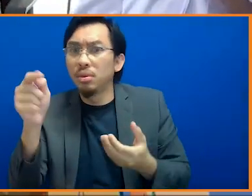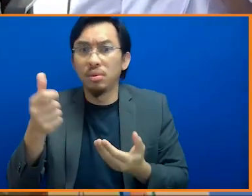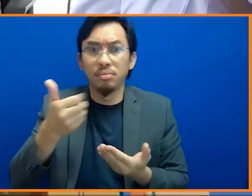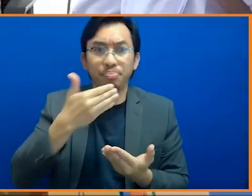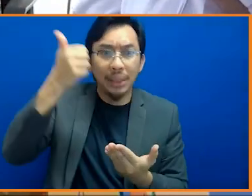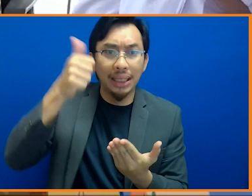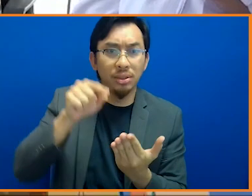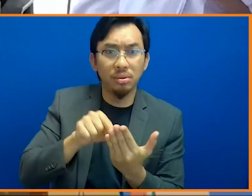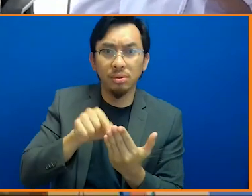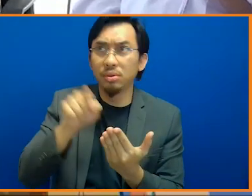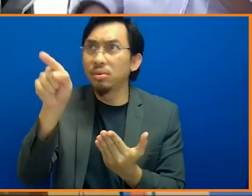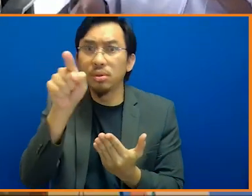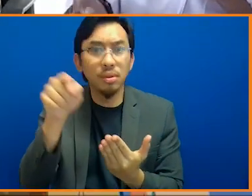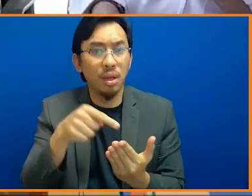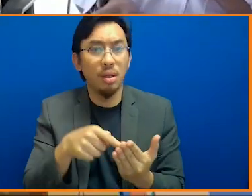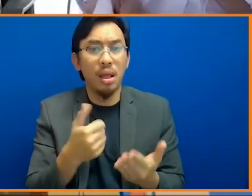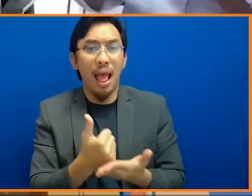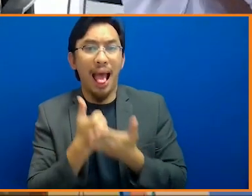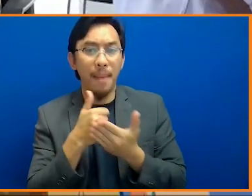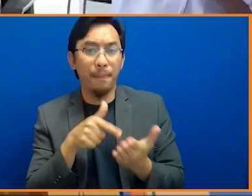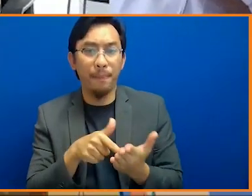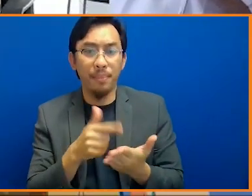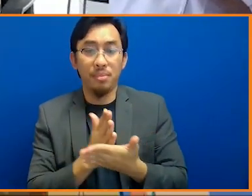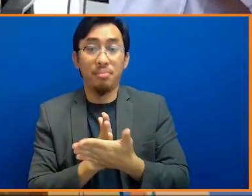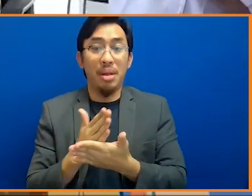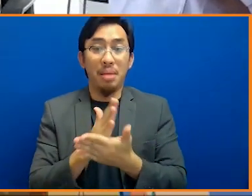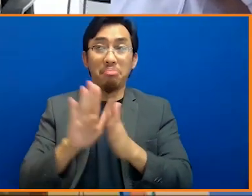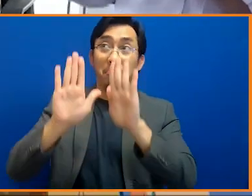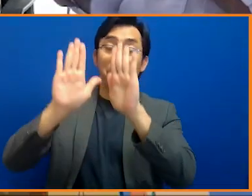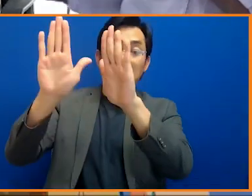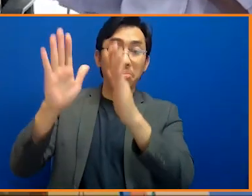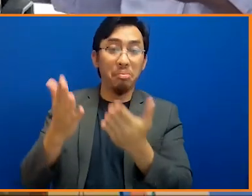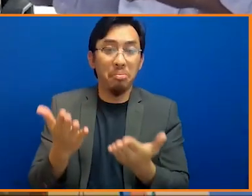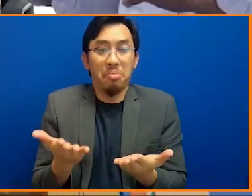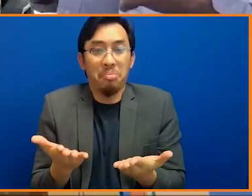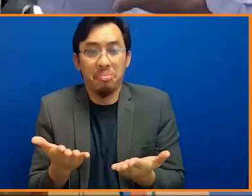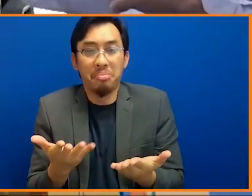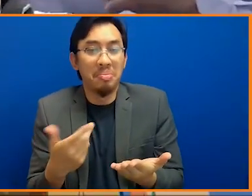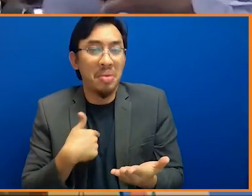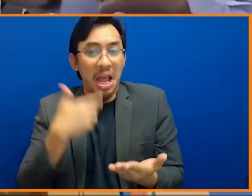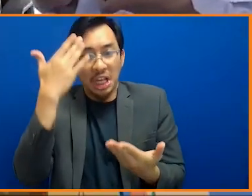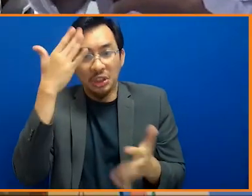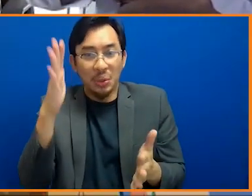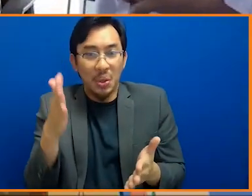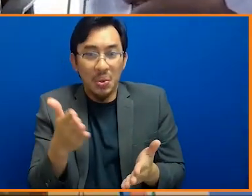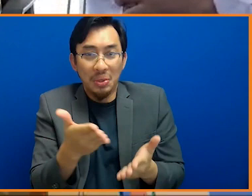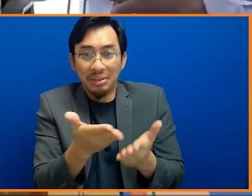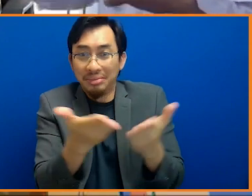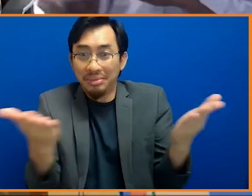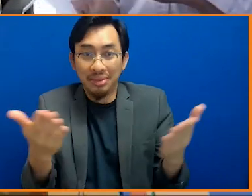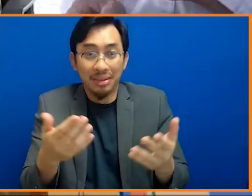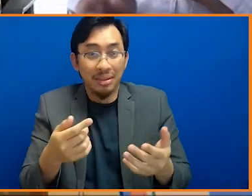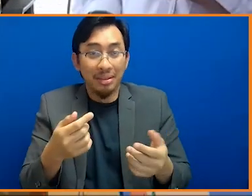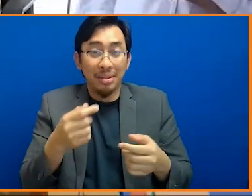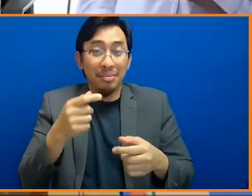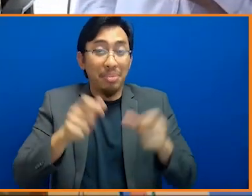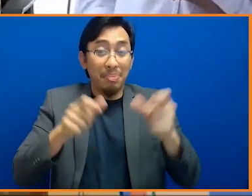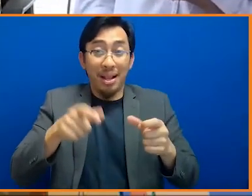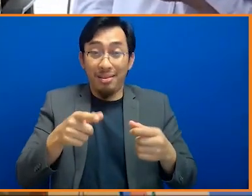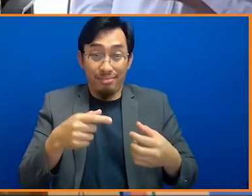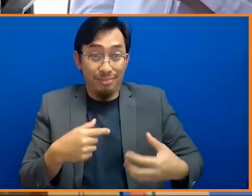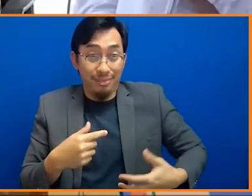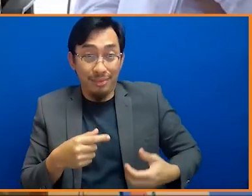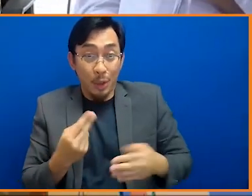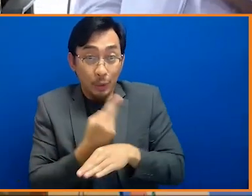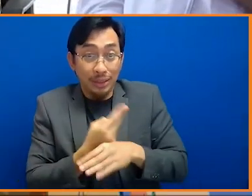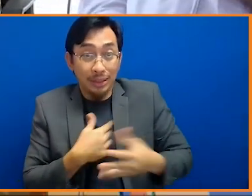town. Yeah, instead of having a printed map like this, I'm not sure everyone will carry that every time,